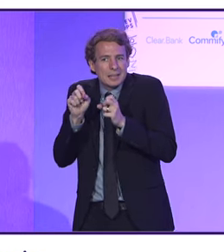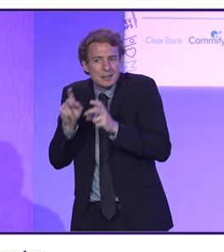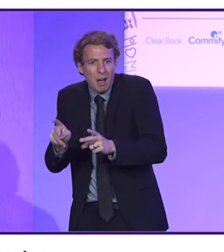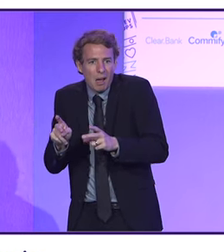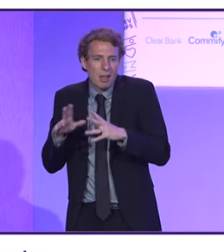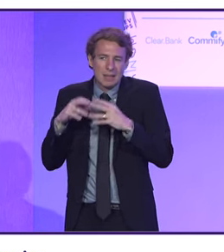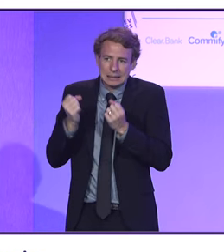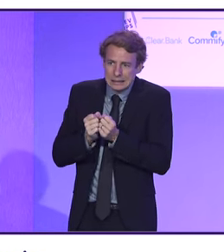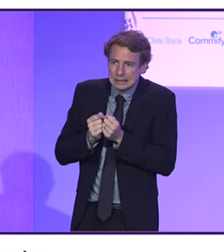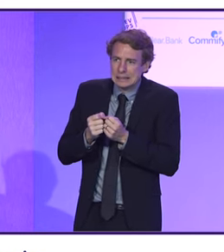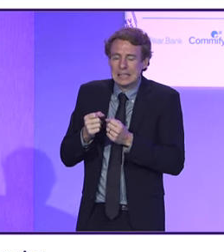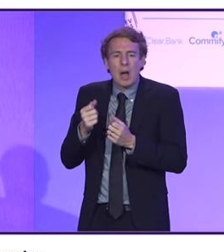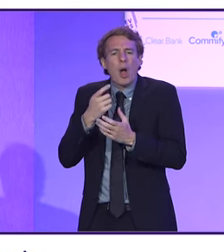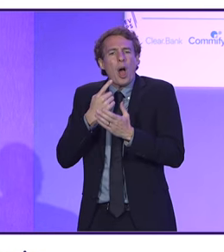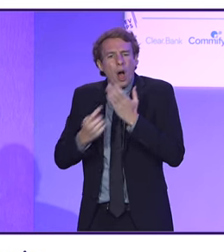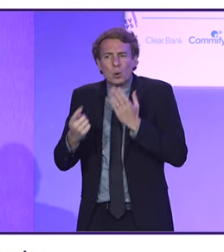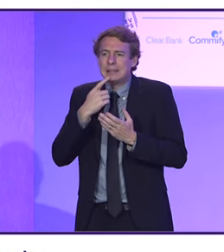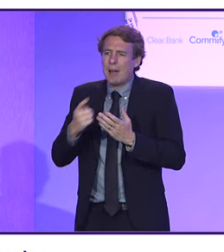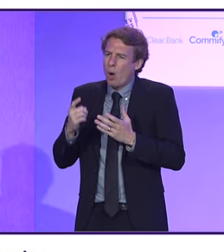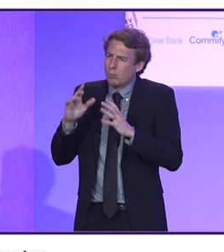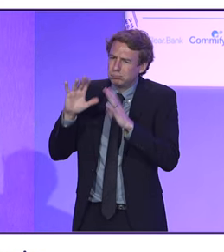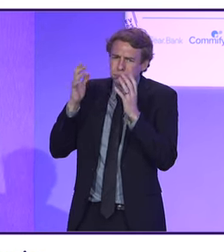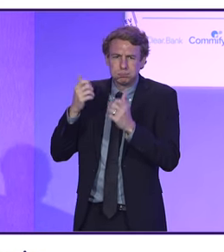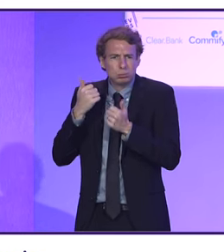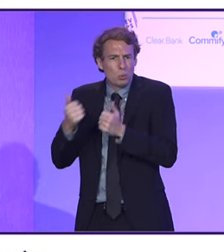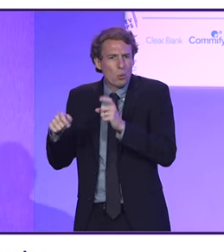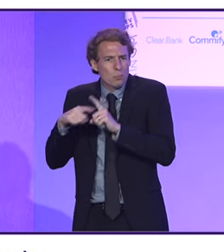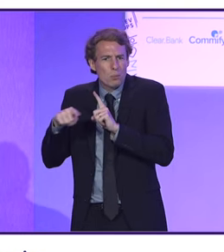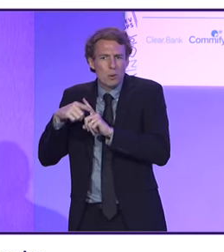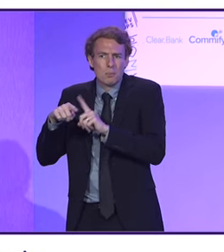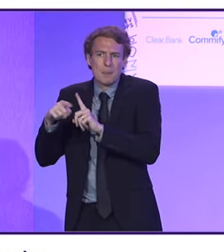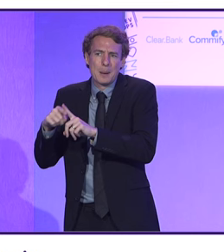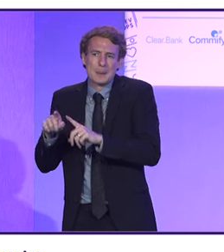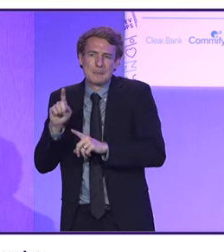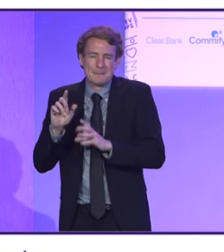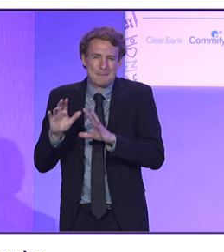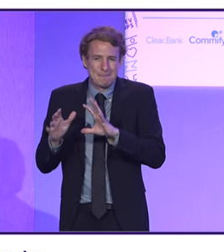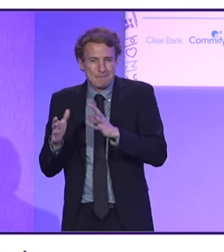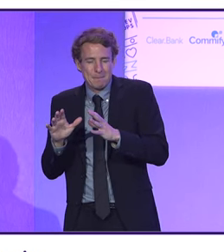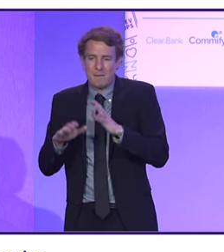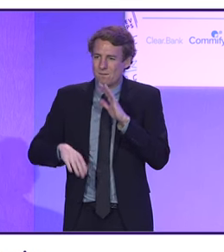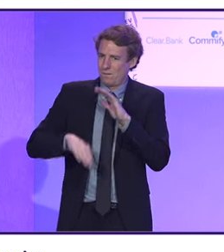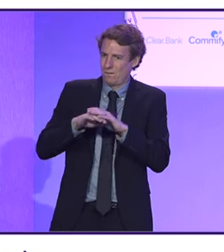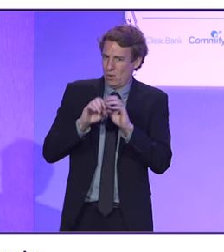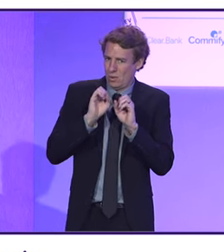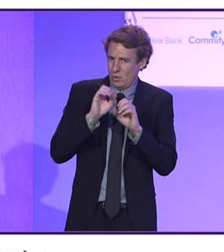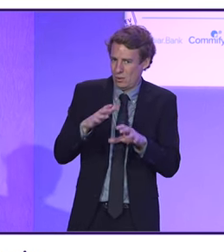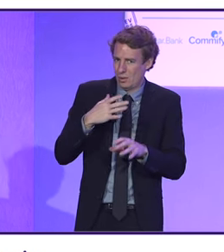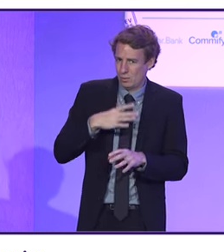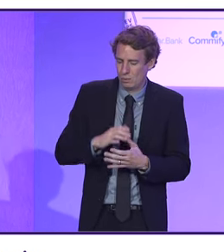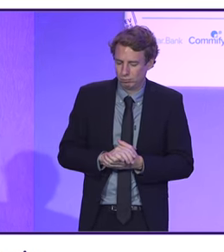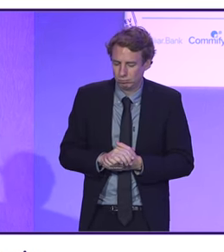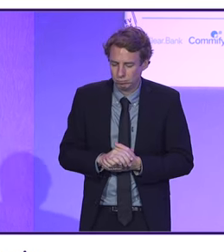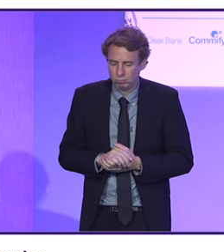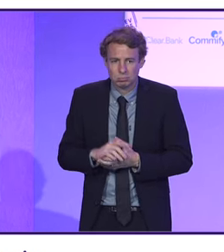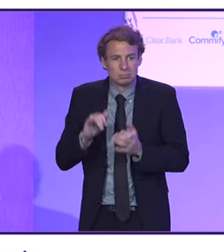we talk about is the good times, because there are good times. So I want to tell another story to maybe capture what you felt and definitely